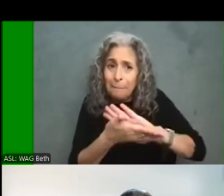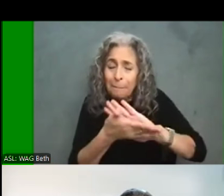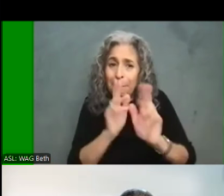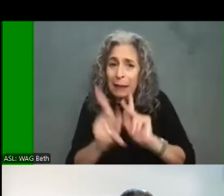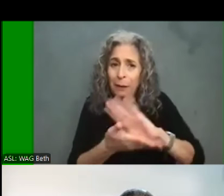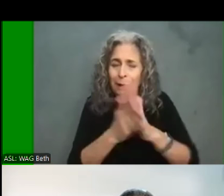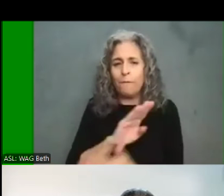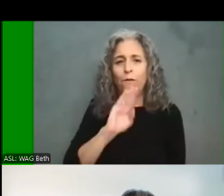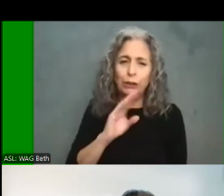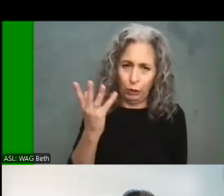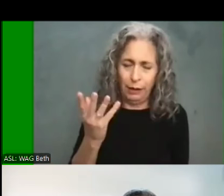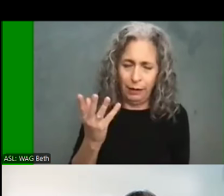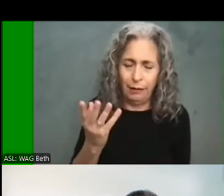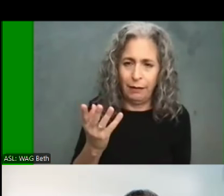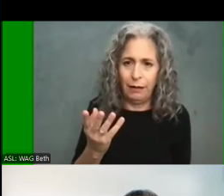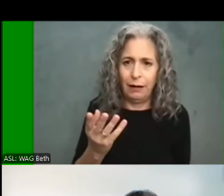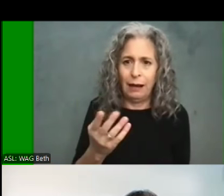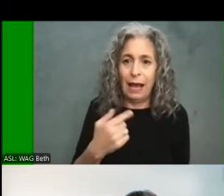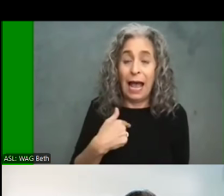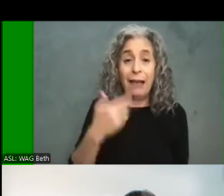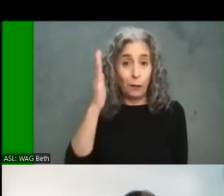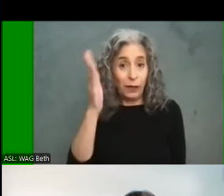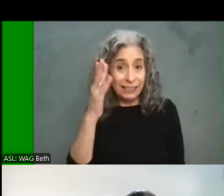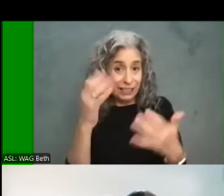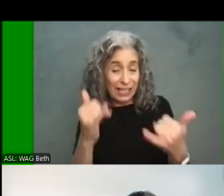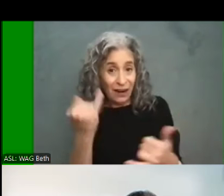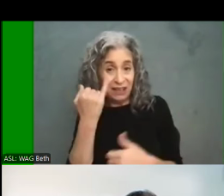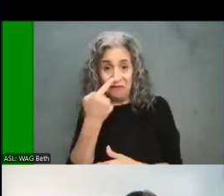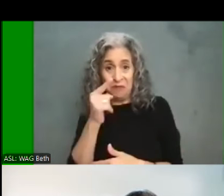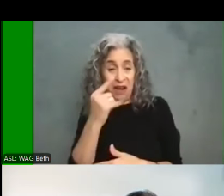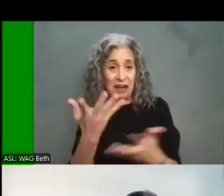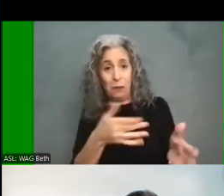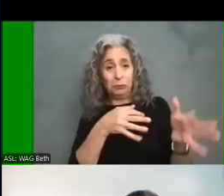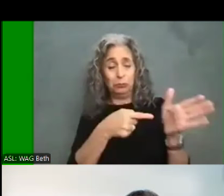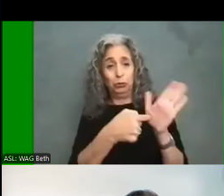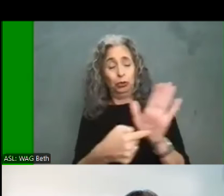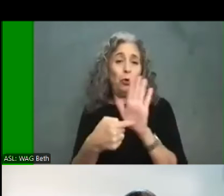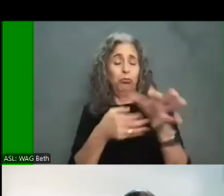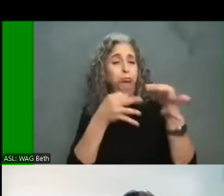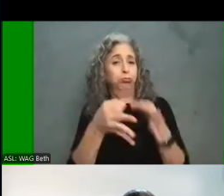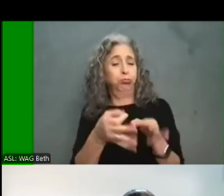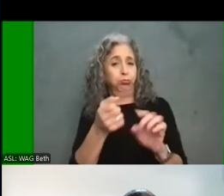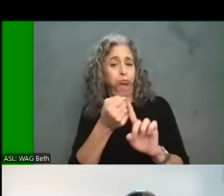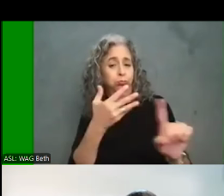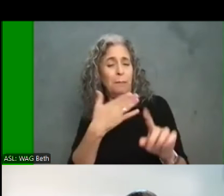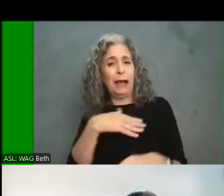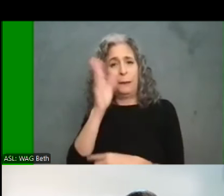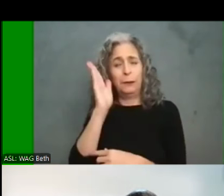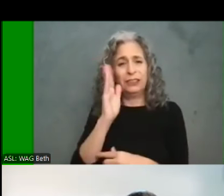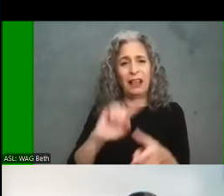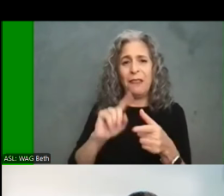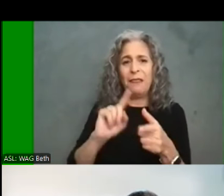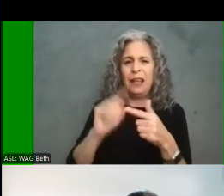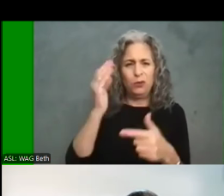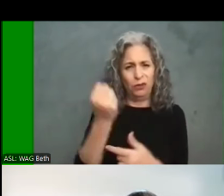I've got a presentation. If you don't mind, I'll walk through that presentation, and that'll give you a good, thorough introduction